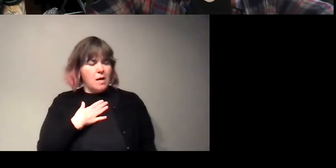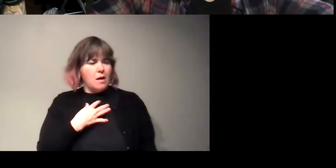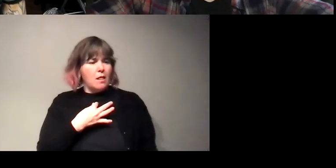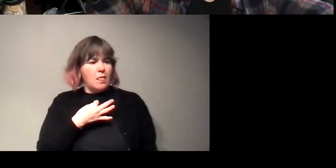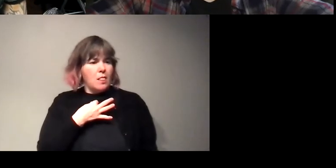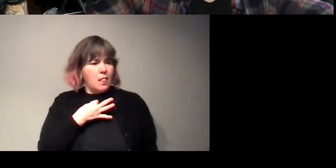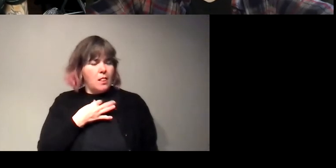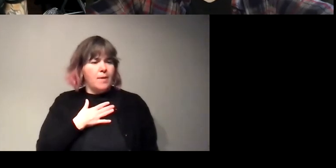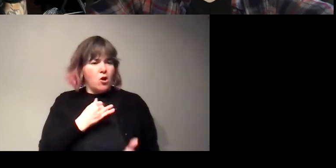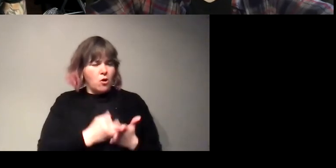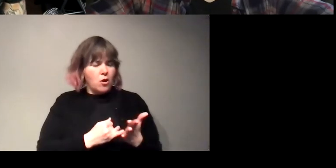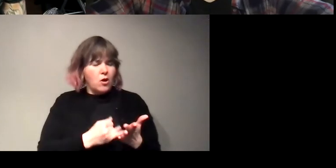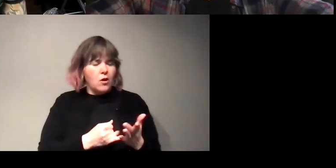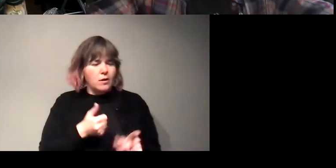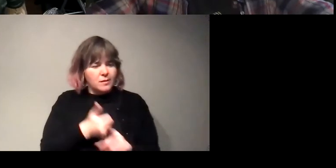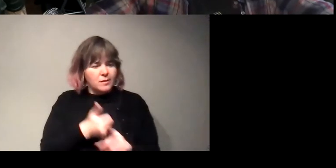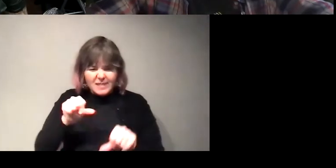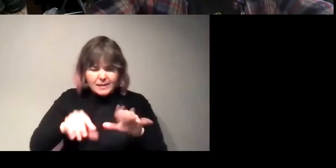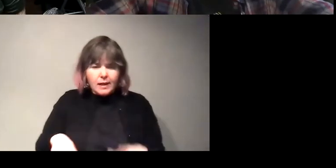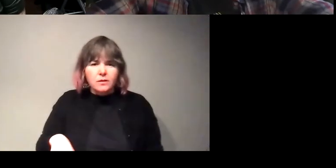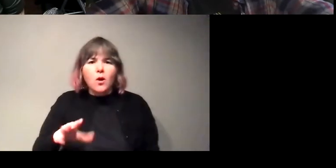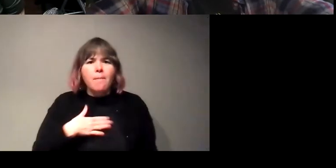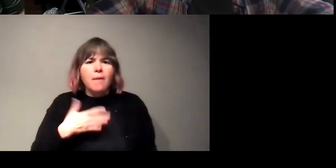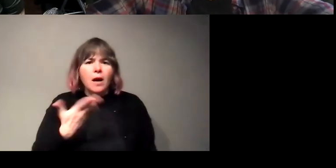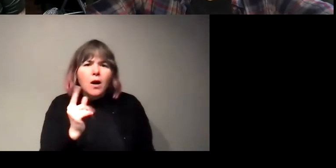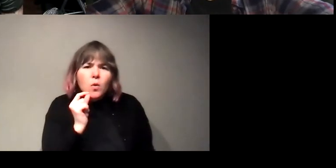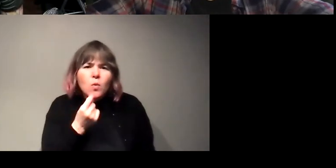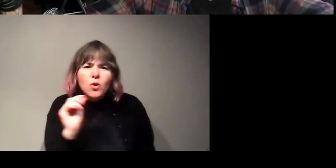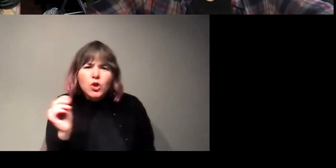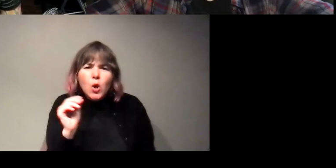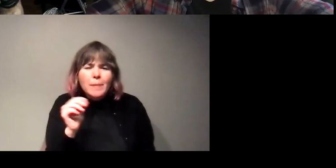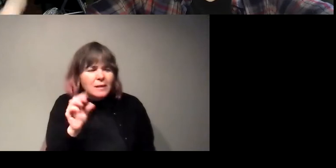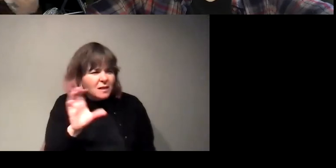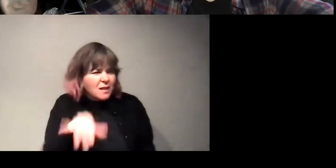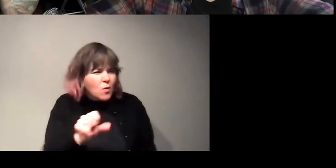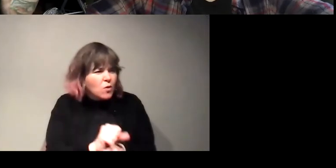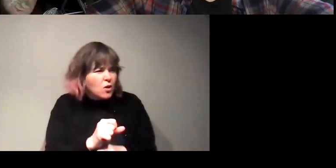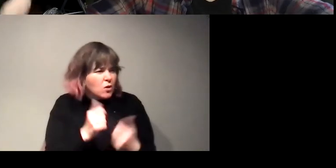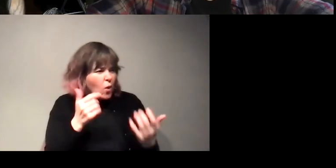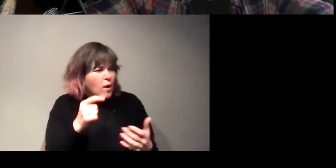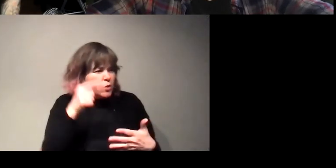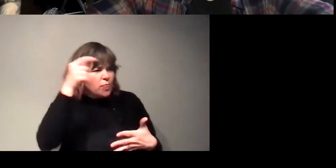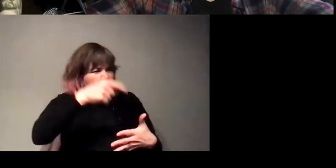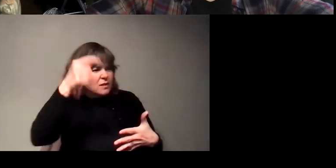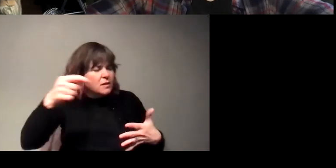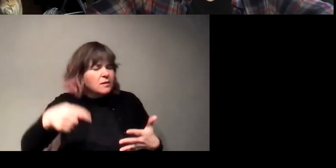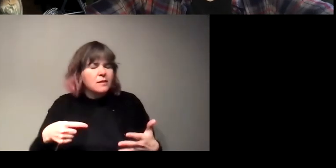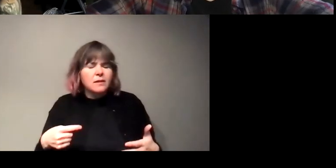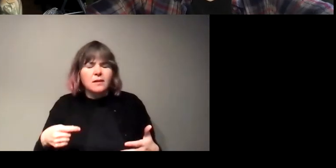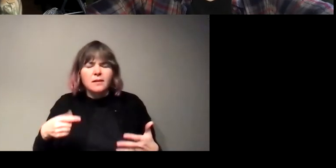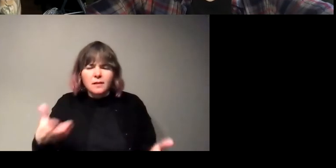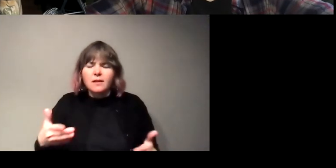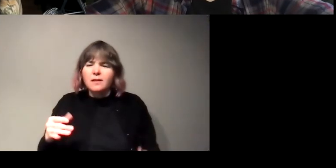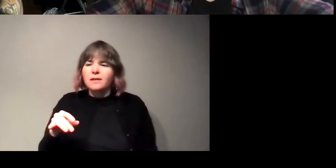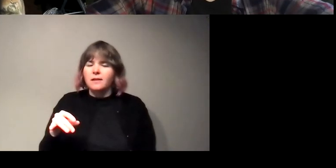art ended up being scientists who were like, oh my God, this is so cool. No one does this work. What if you did X, Y, Z? And